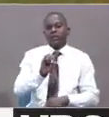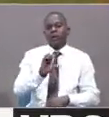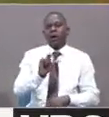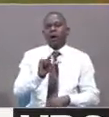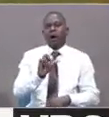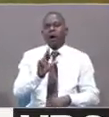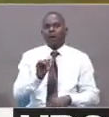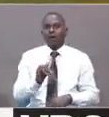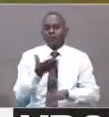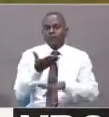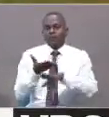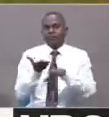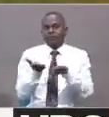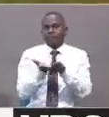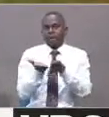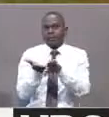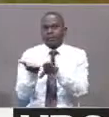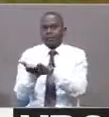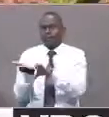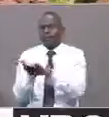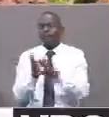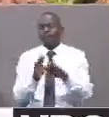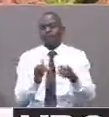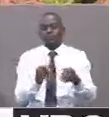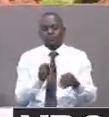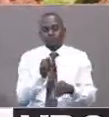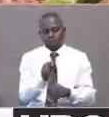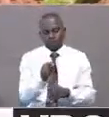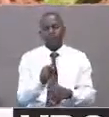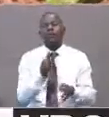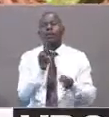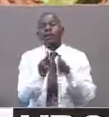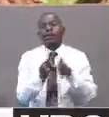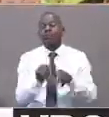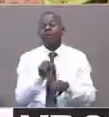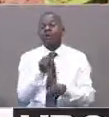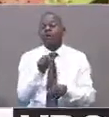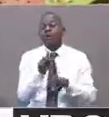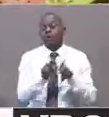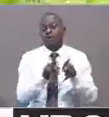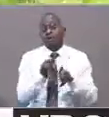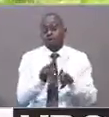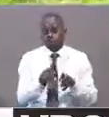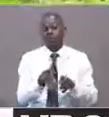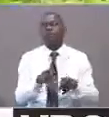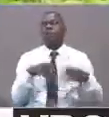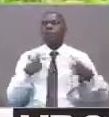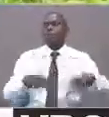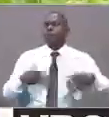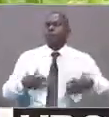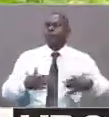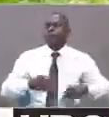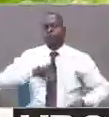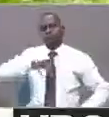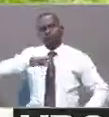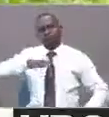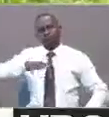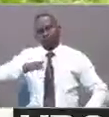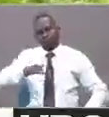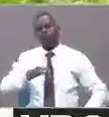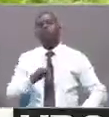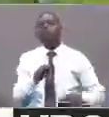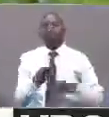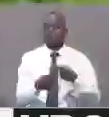this for each and every single site that we're going to do. Residents in the area are excited of the water supply to enable them